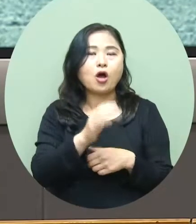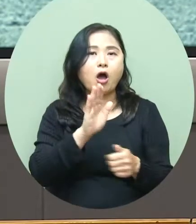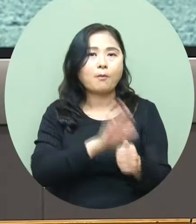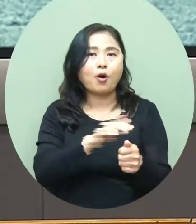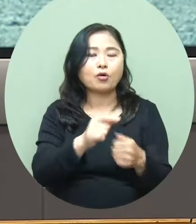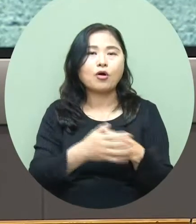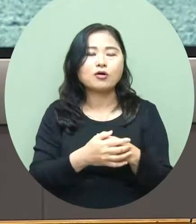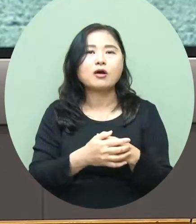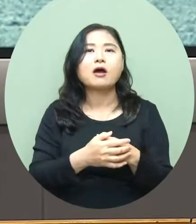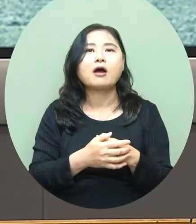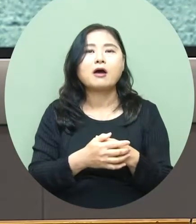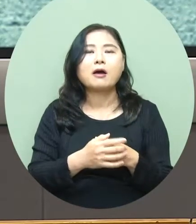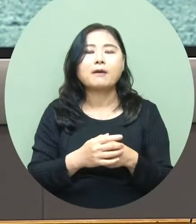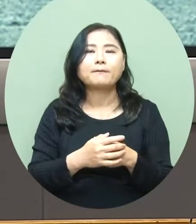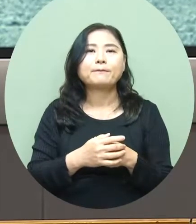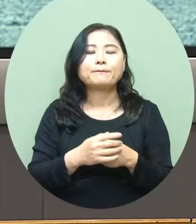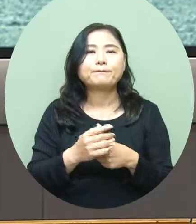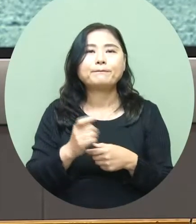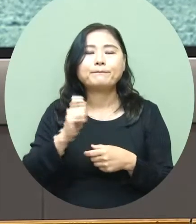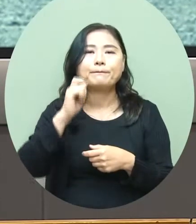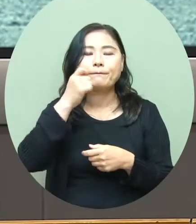ask our contractor to go